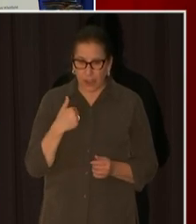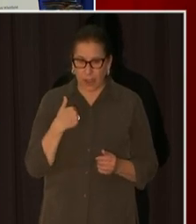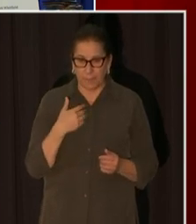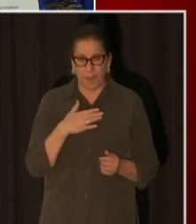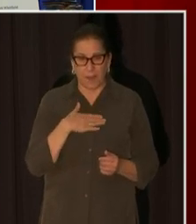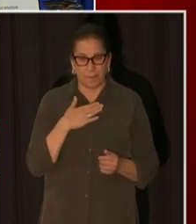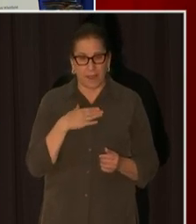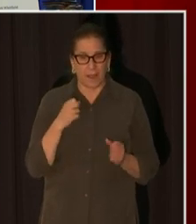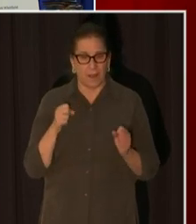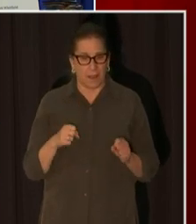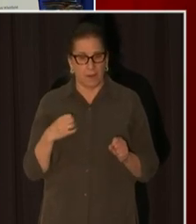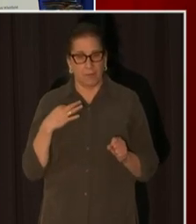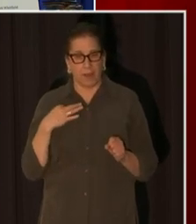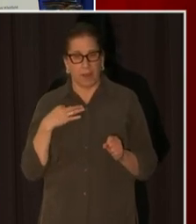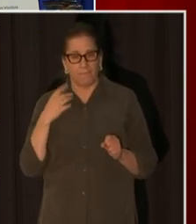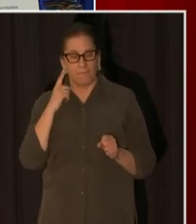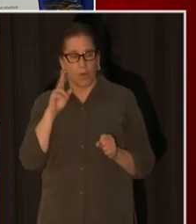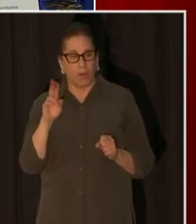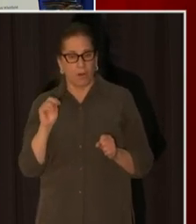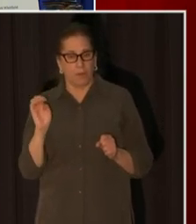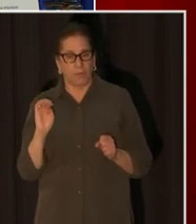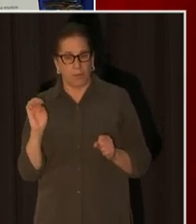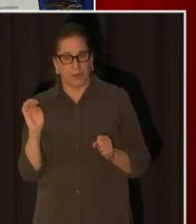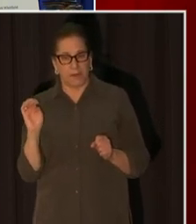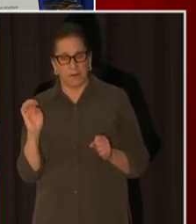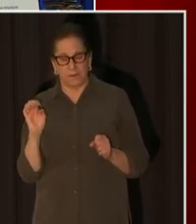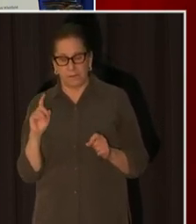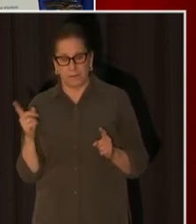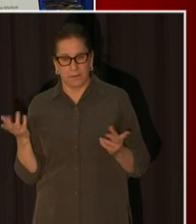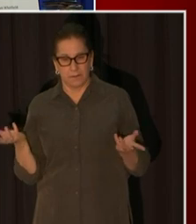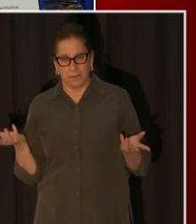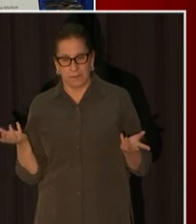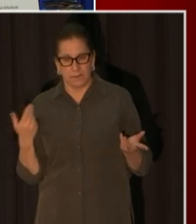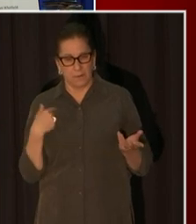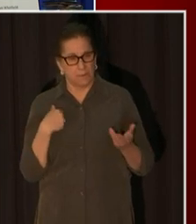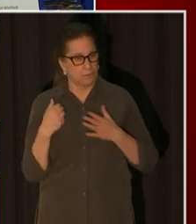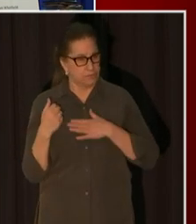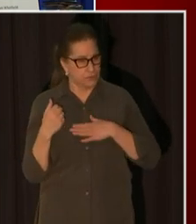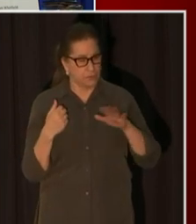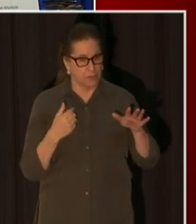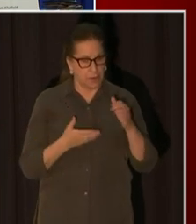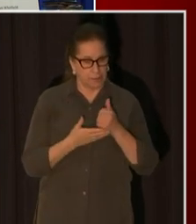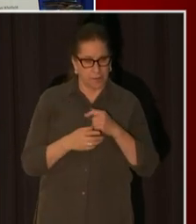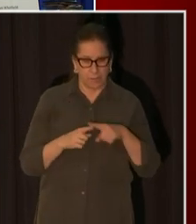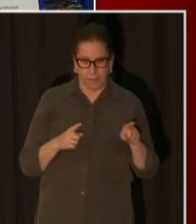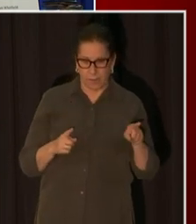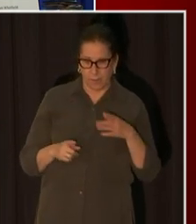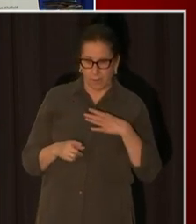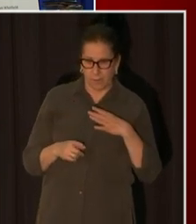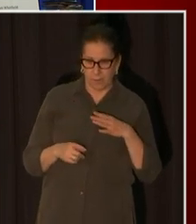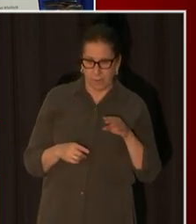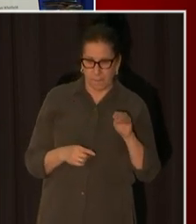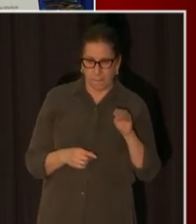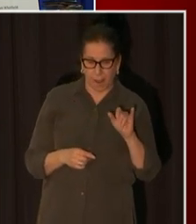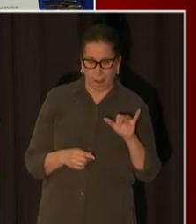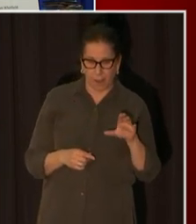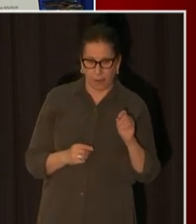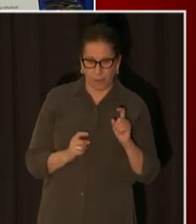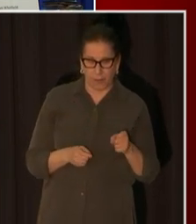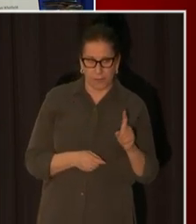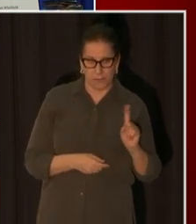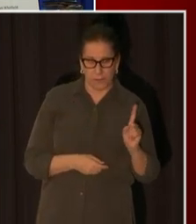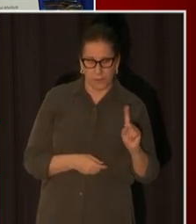has a press briefing at 11 a.m. And so we'll have a more fulsome update about what happens from here on the microgrants. But